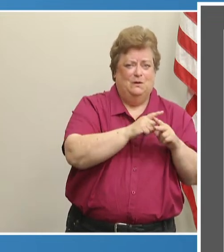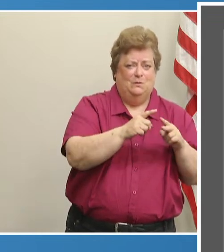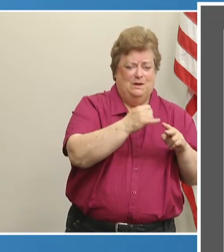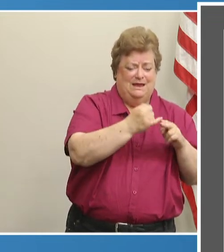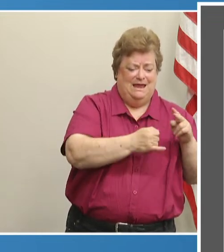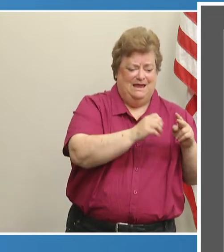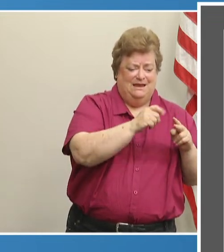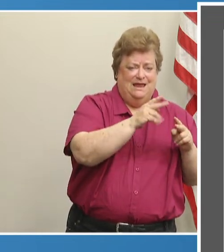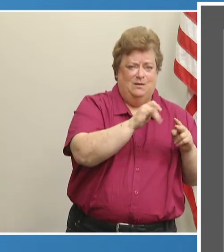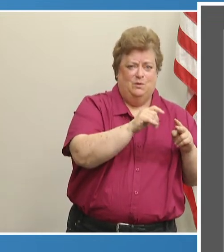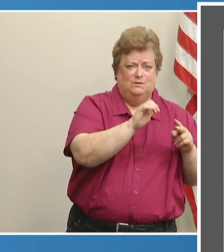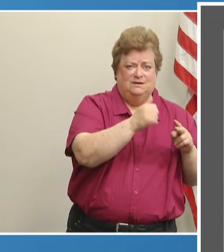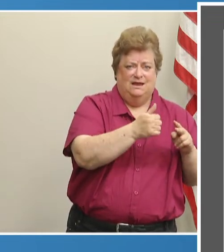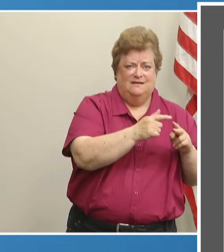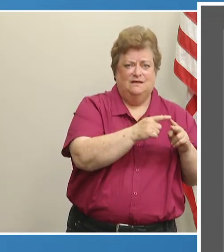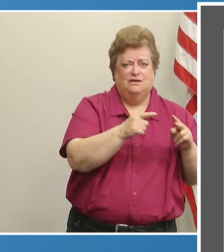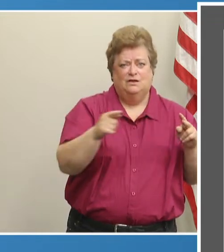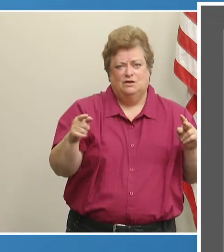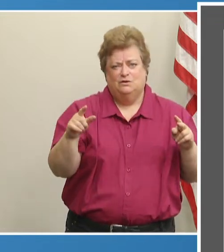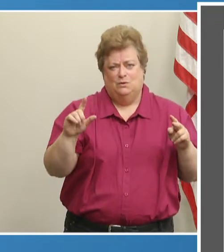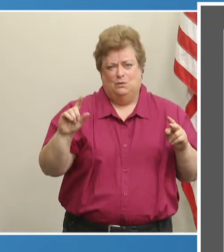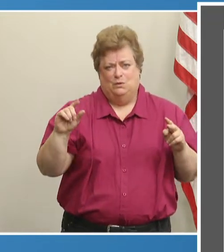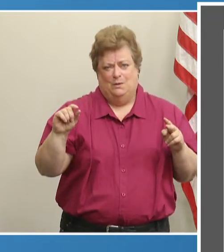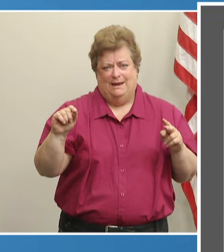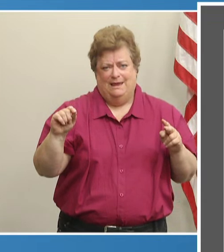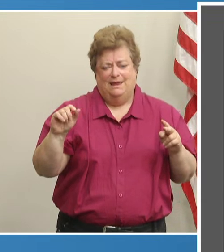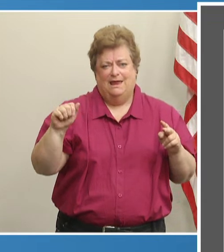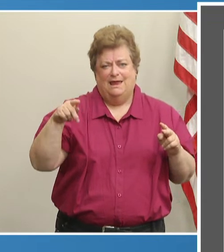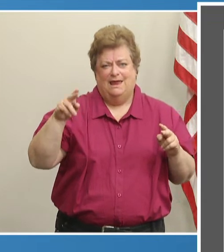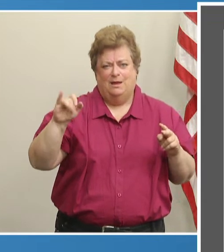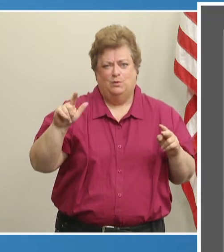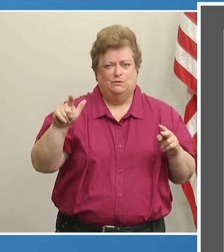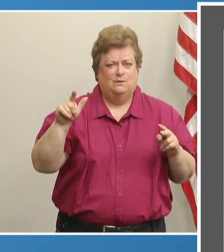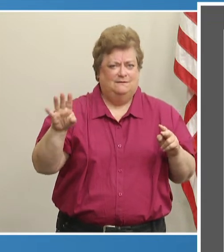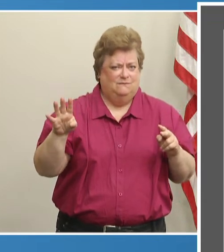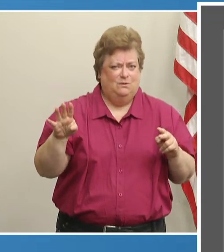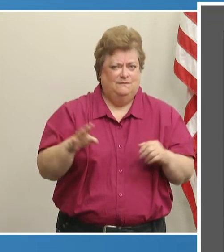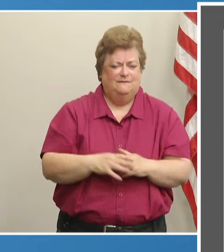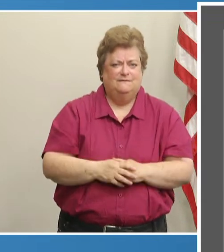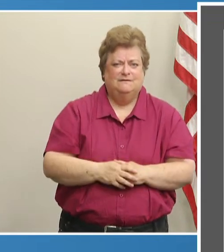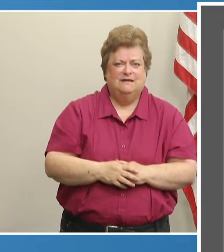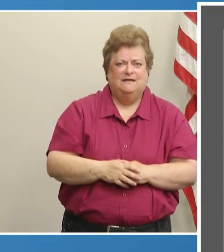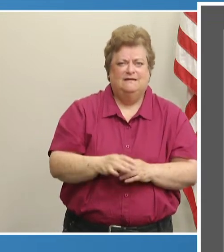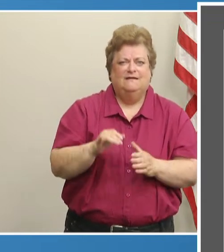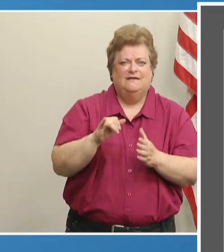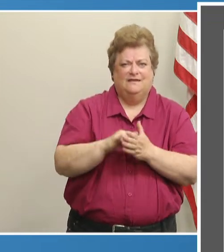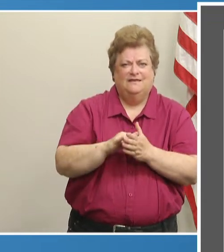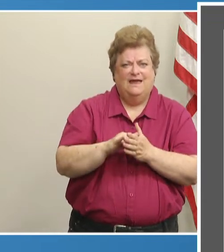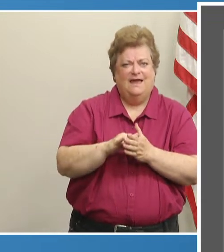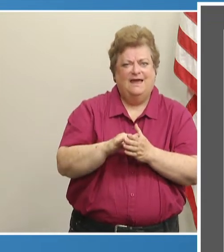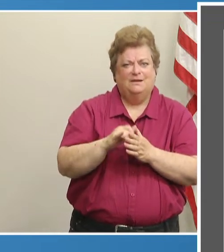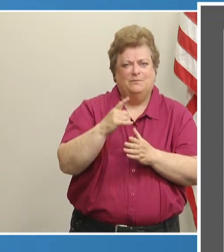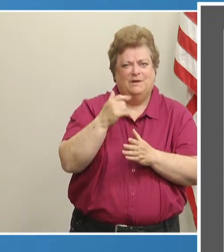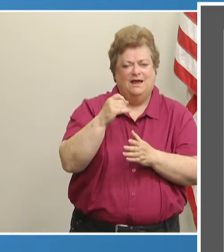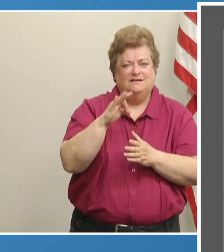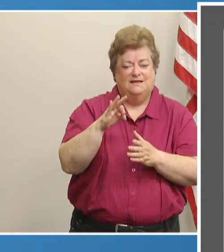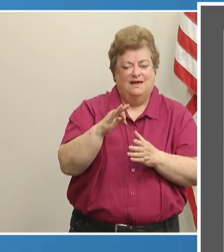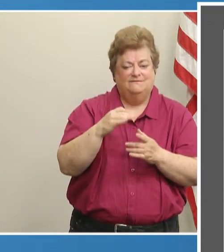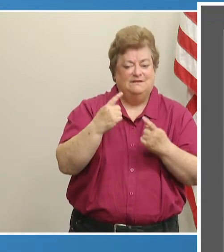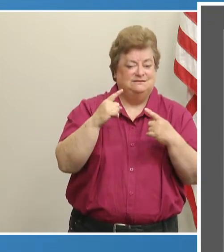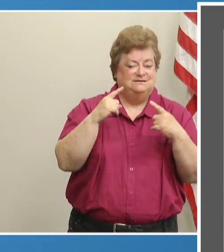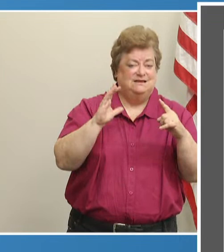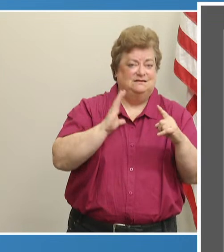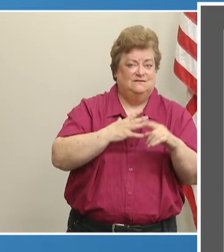ending April 10th down to about 20 the week ending April 24th. This can be attributed to the success of